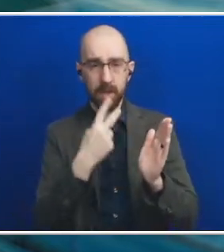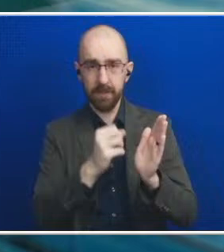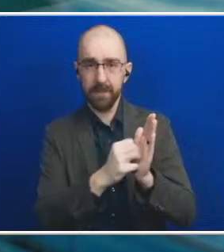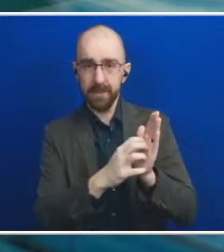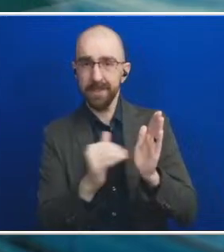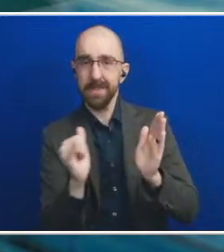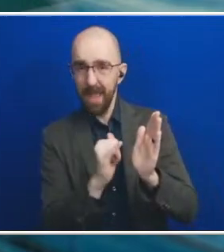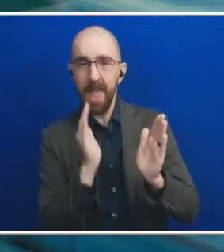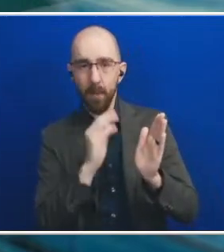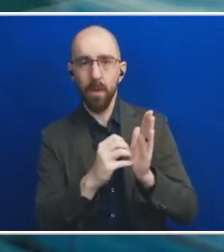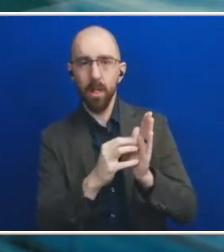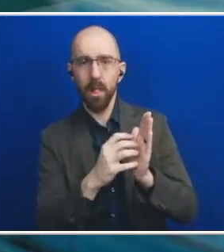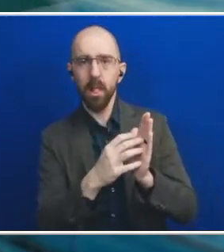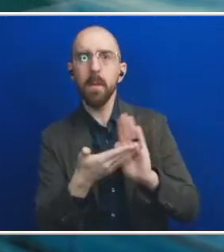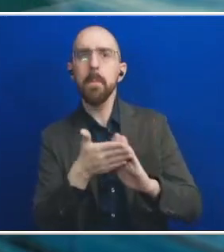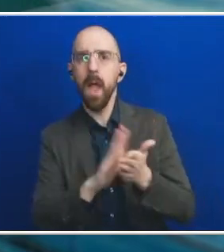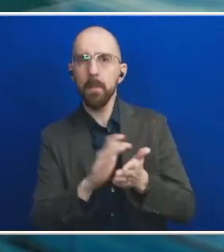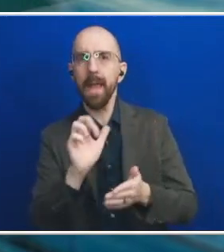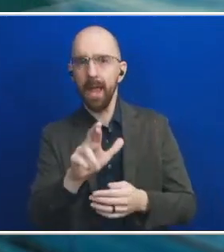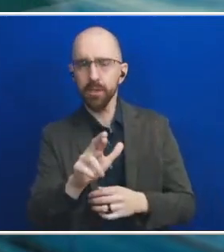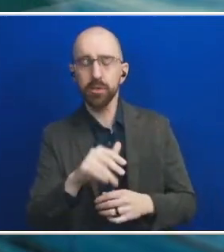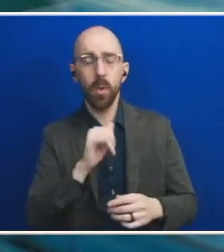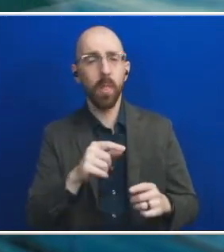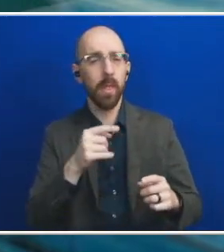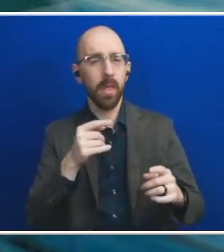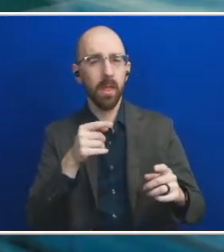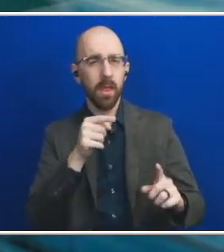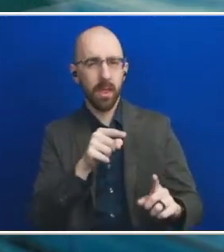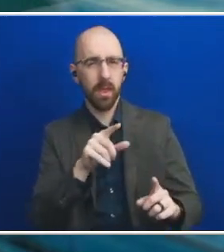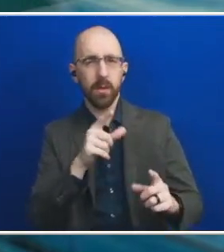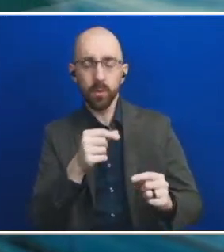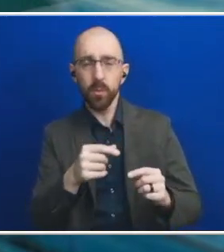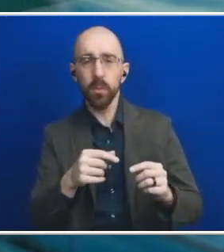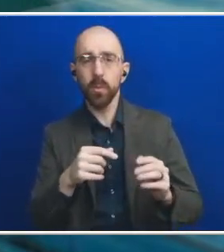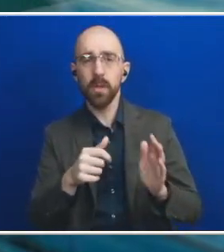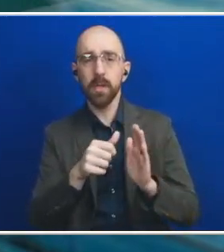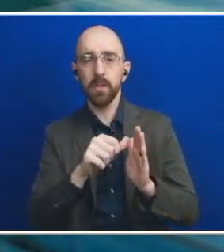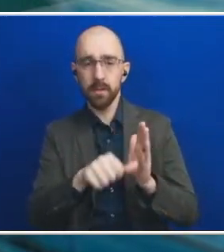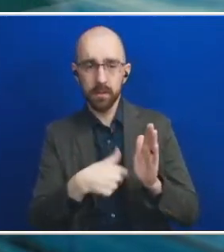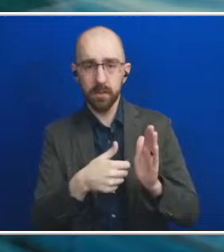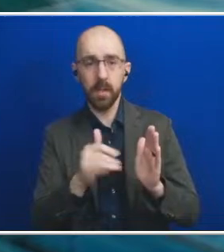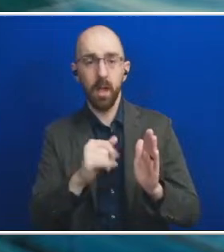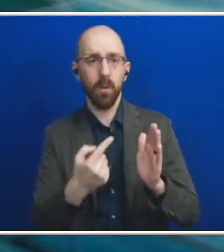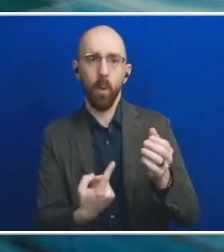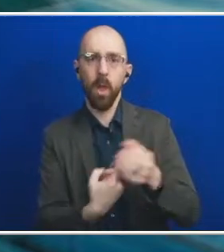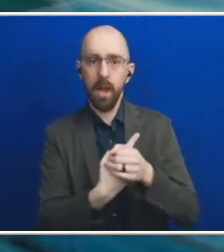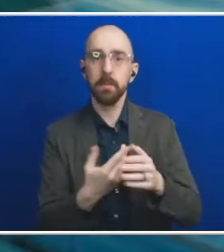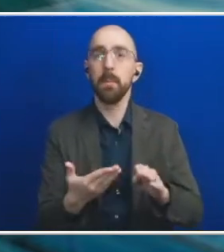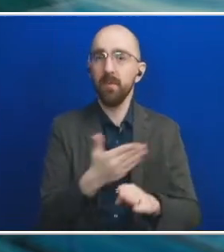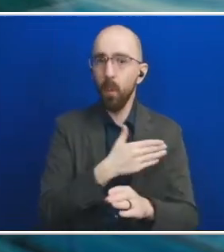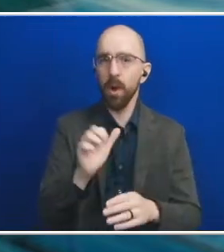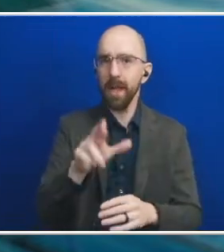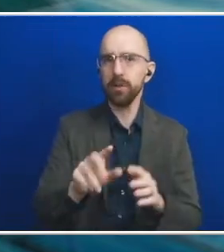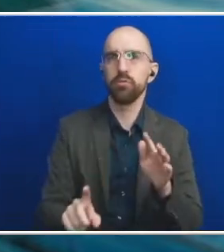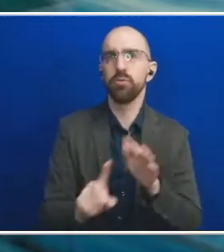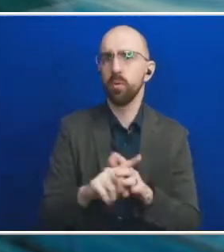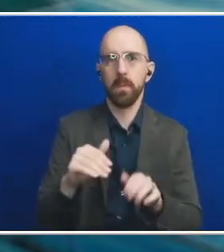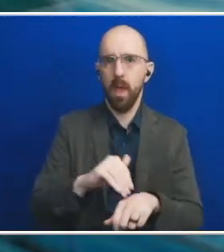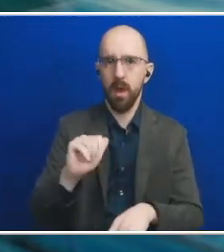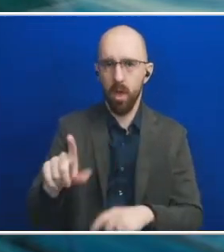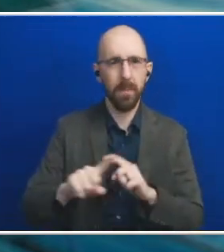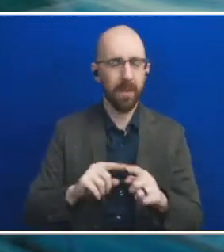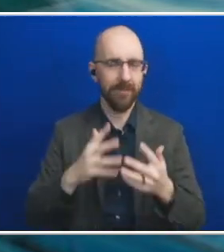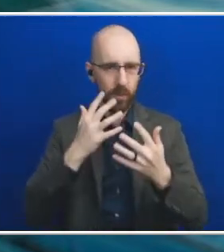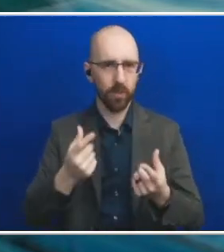And so the trick is to do the colonoscopy before cancer even shows up. That's the purpose. But unfortunately, we do them many times and we find the